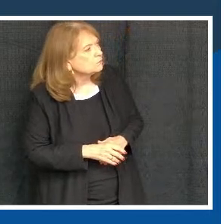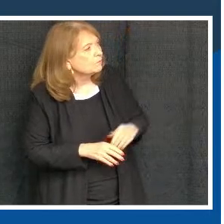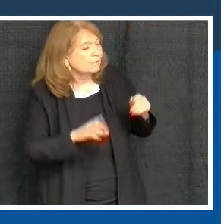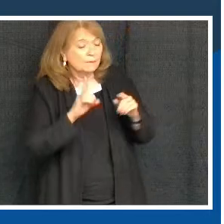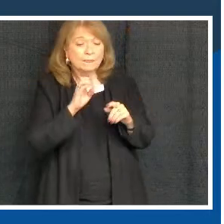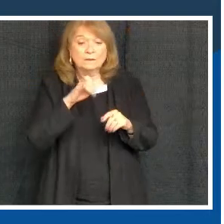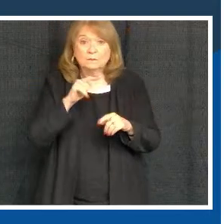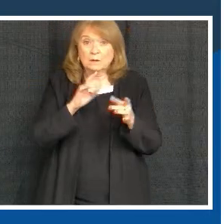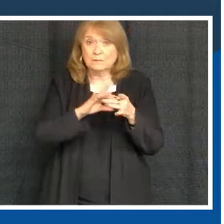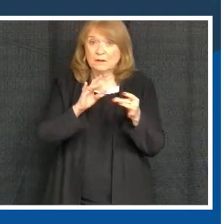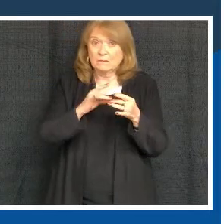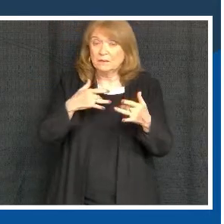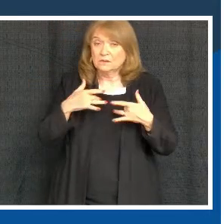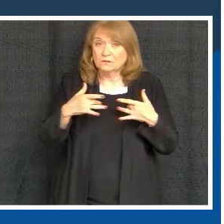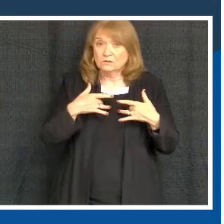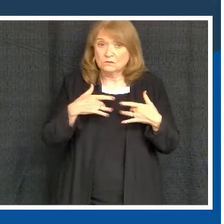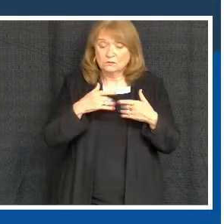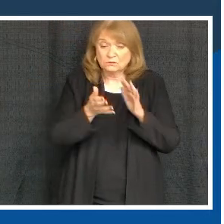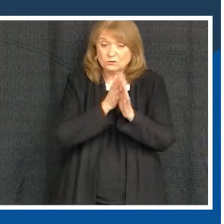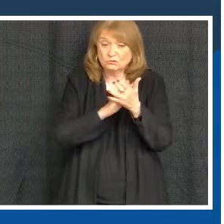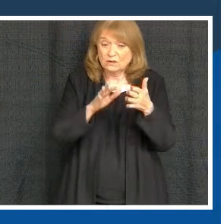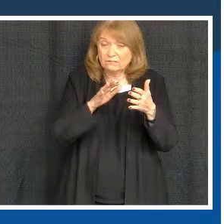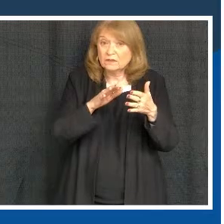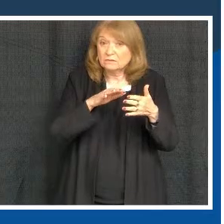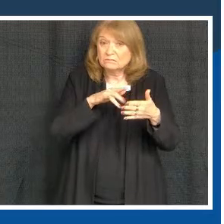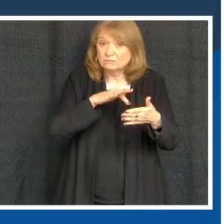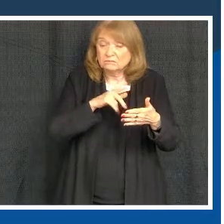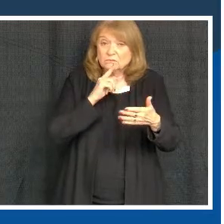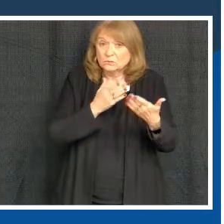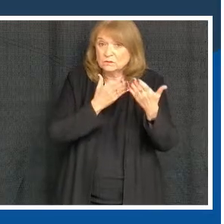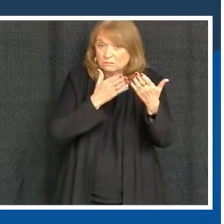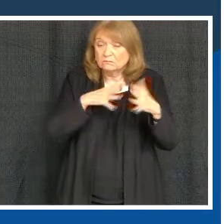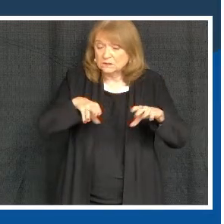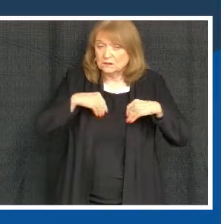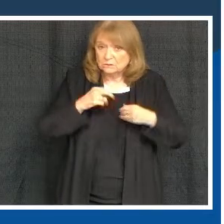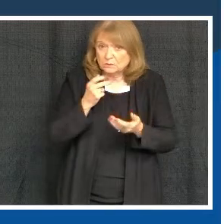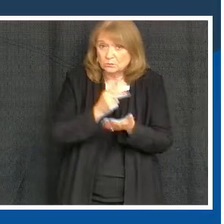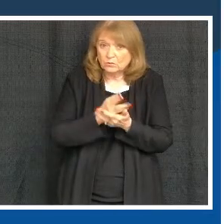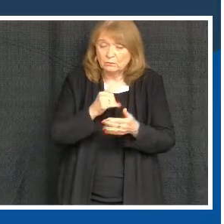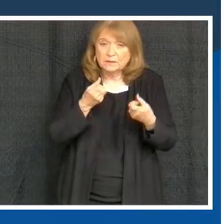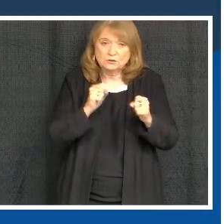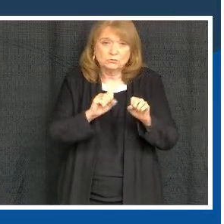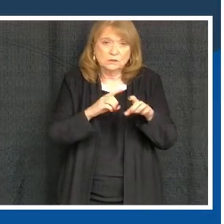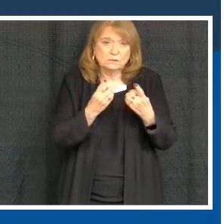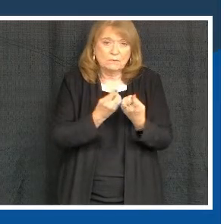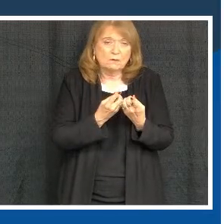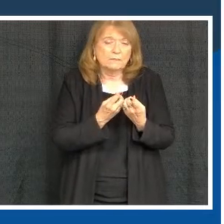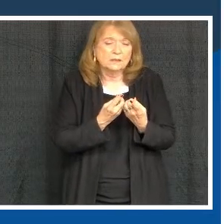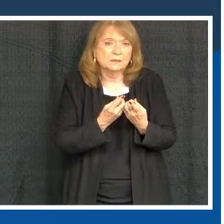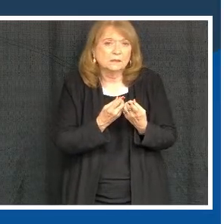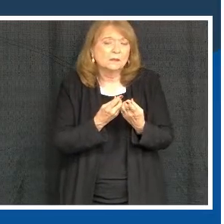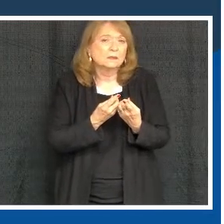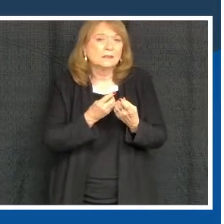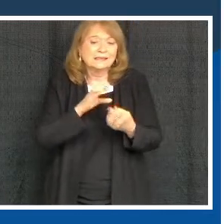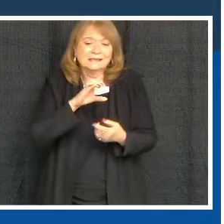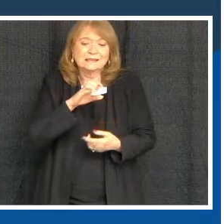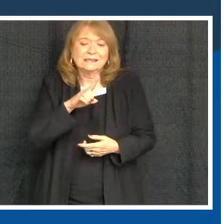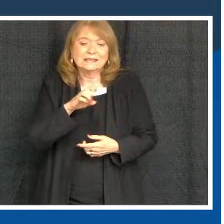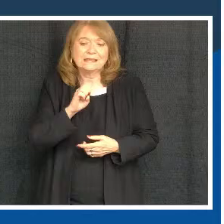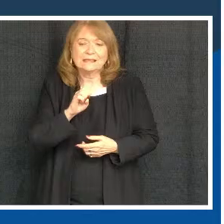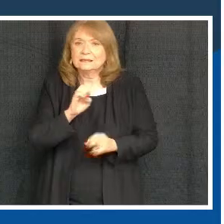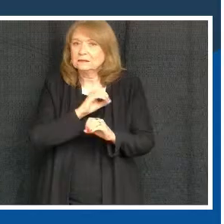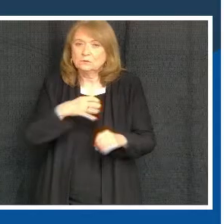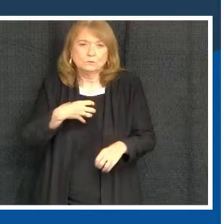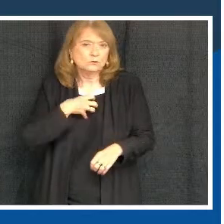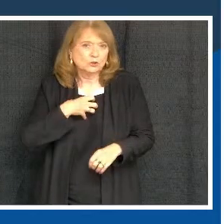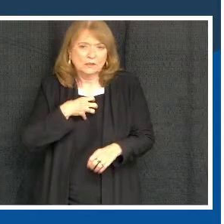Department comments and concerns. A traffic assessment was submitted and accepted and approved by the street department. CDE had no objection